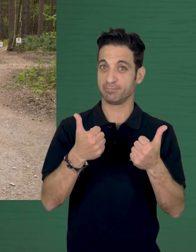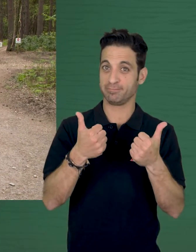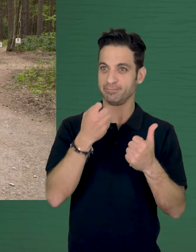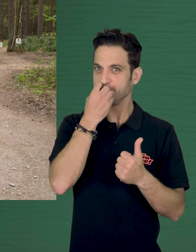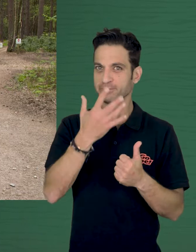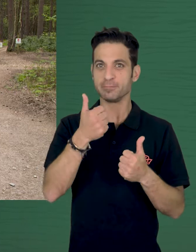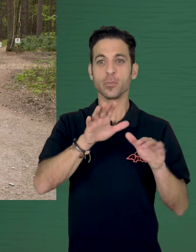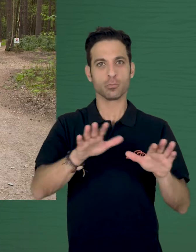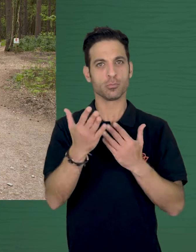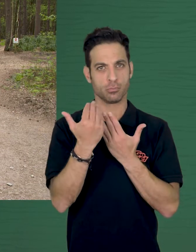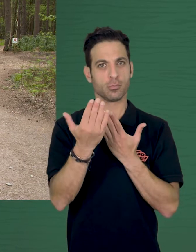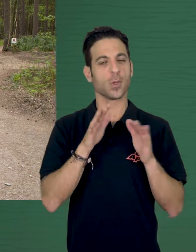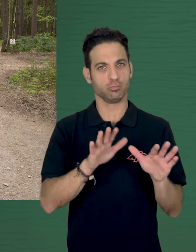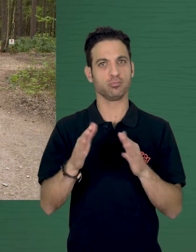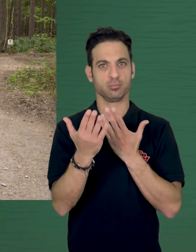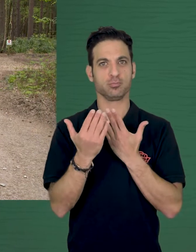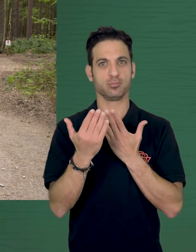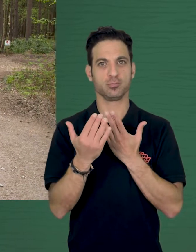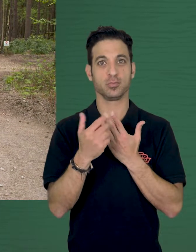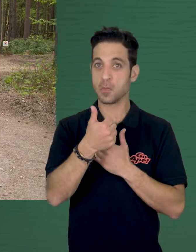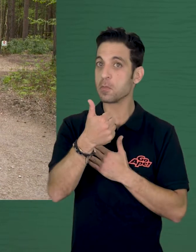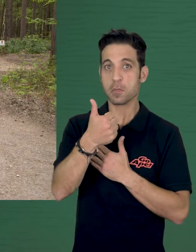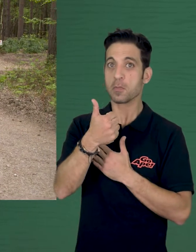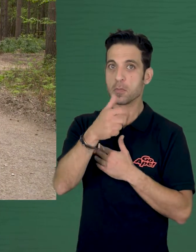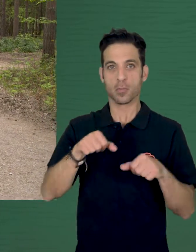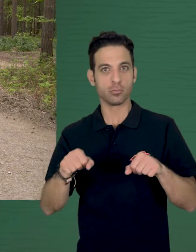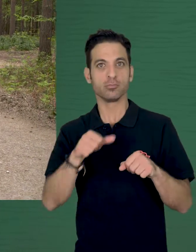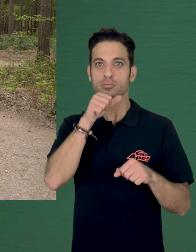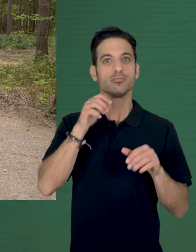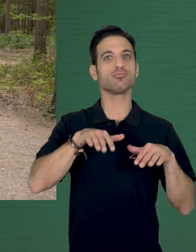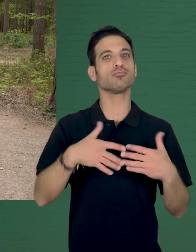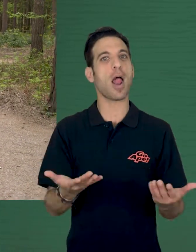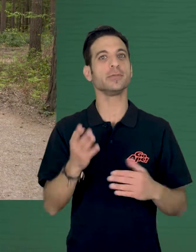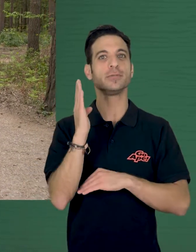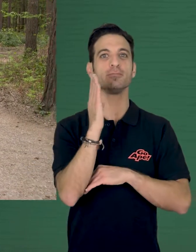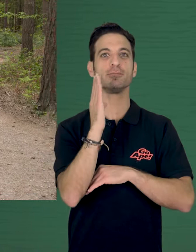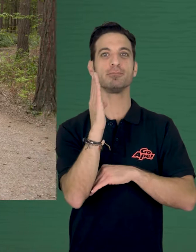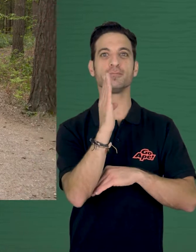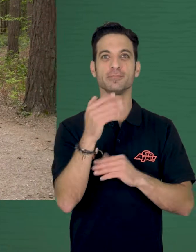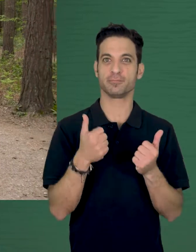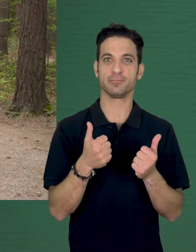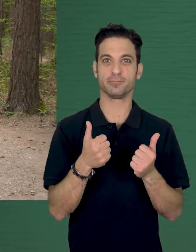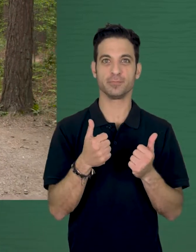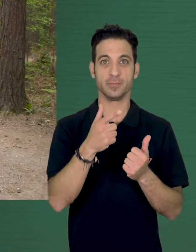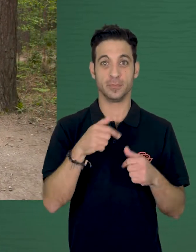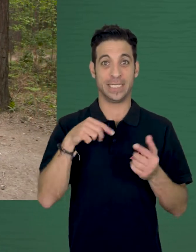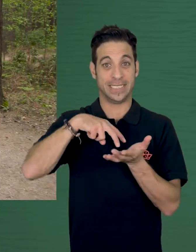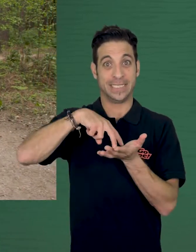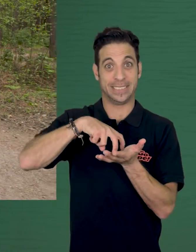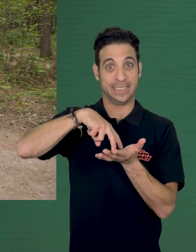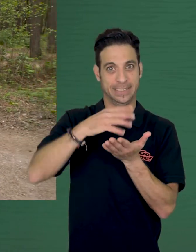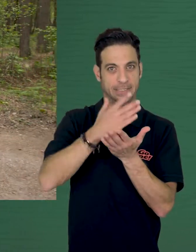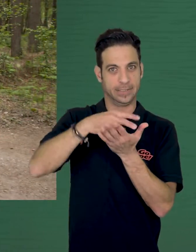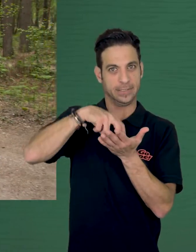Great, and then nice and steady towards me. So all his movements are small and smooth, staying nice and relaxed, keeping your knees a little